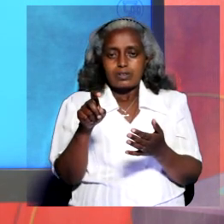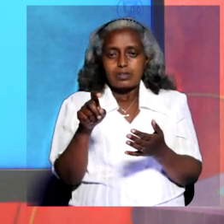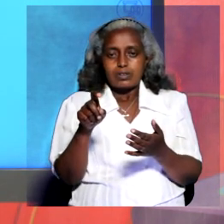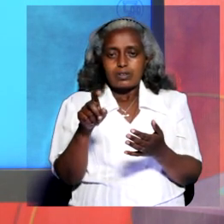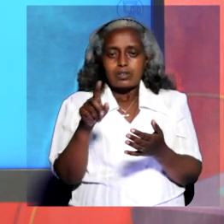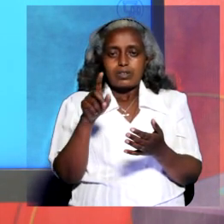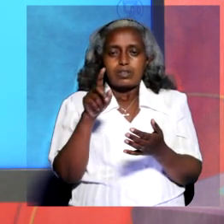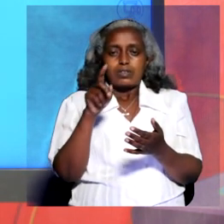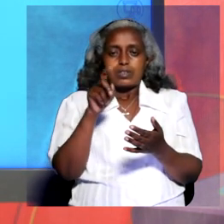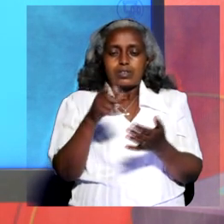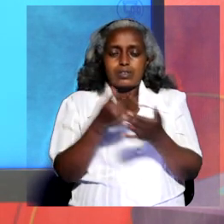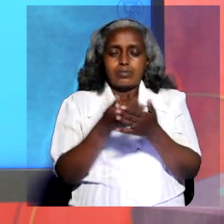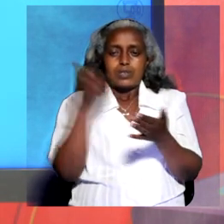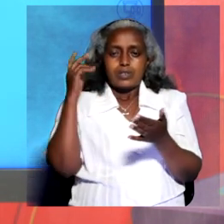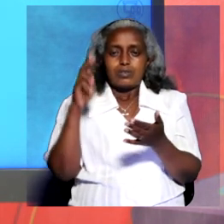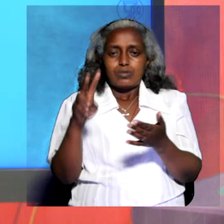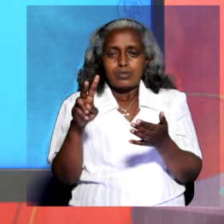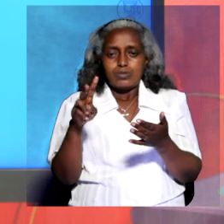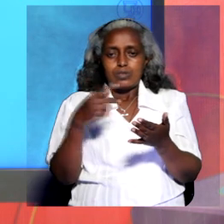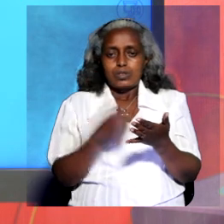x minus 2 here.